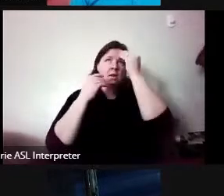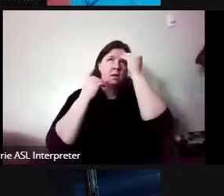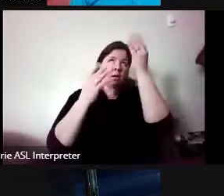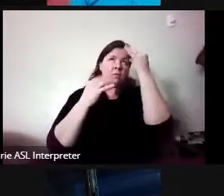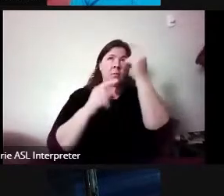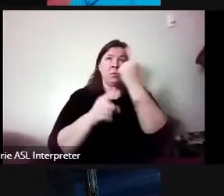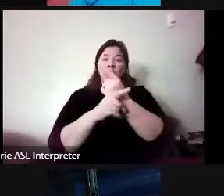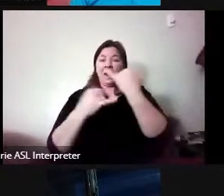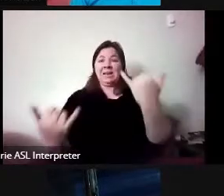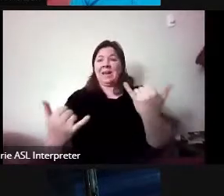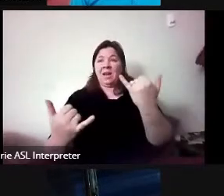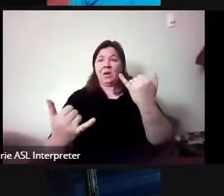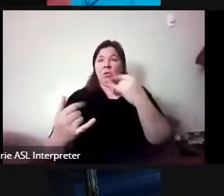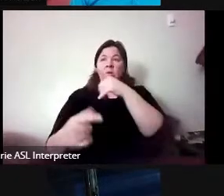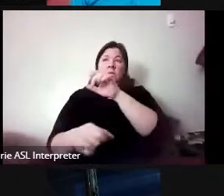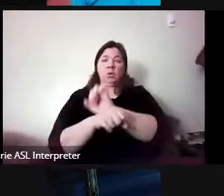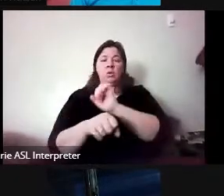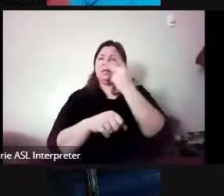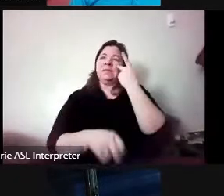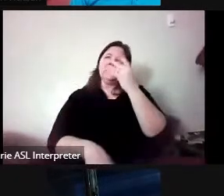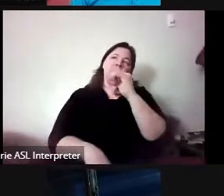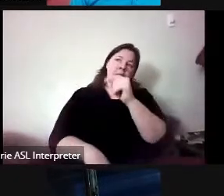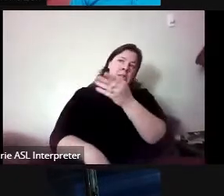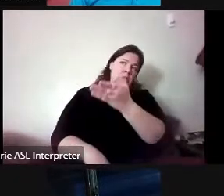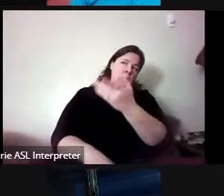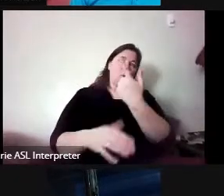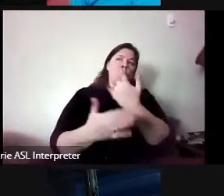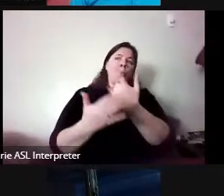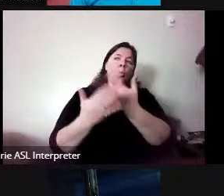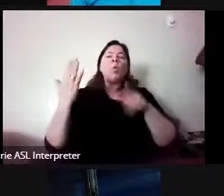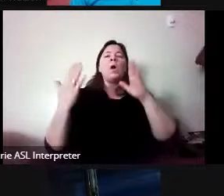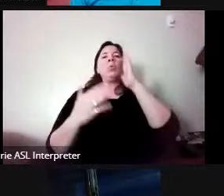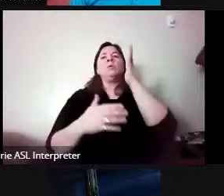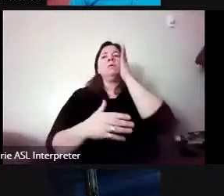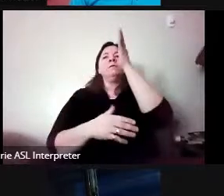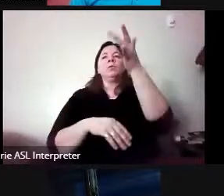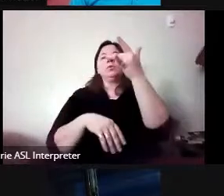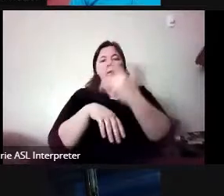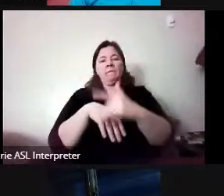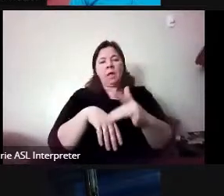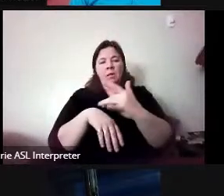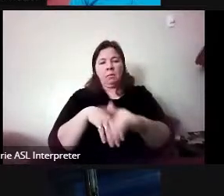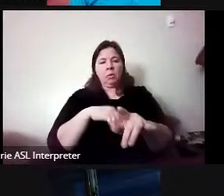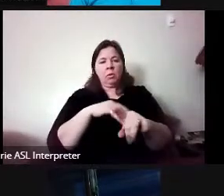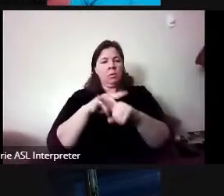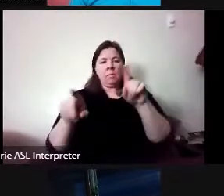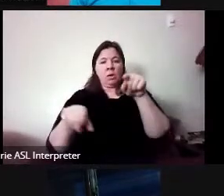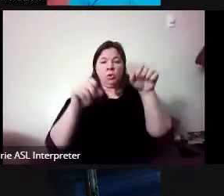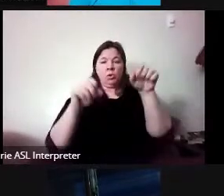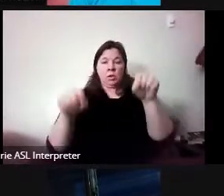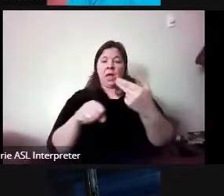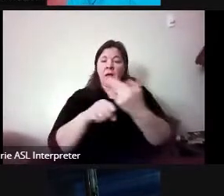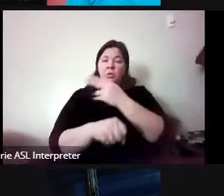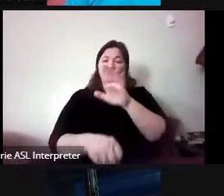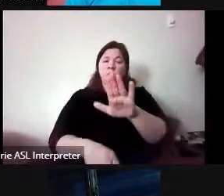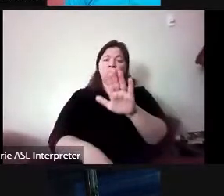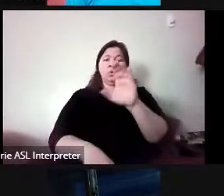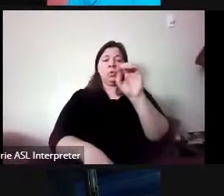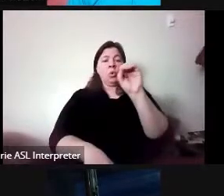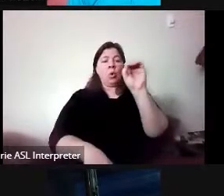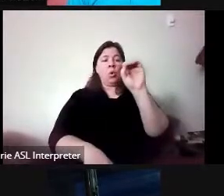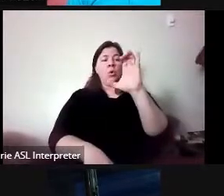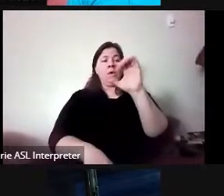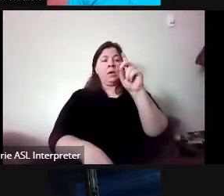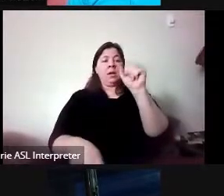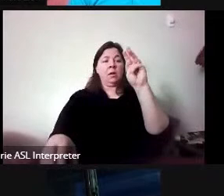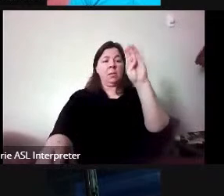Right now, that information is there for you to see what's available going forward. But you can use your Academy link